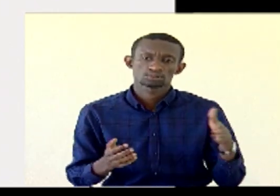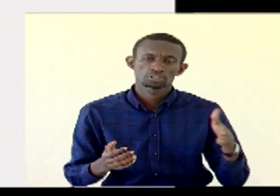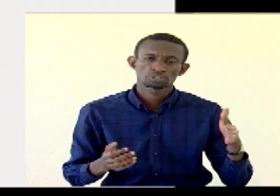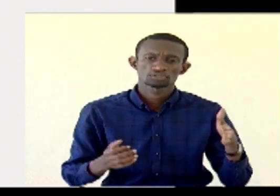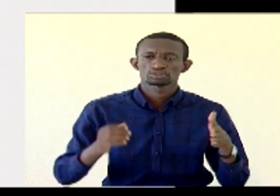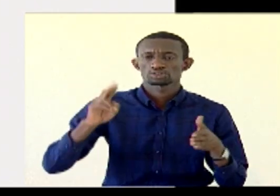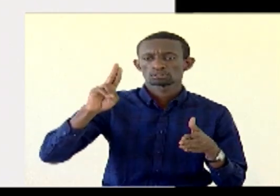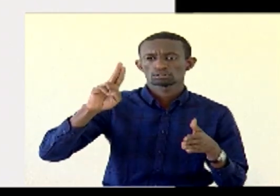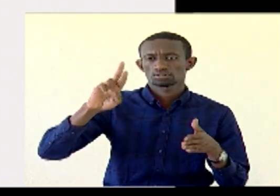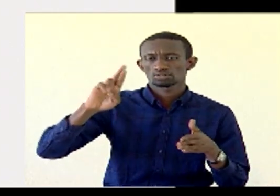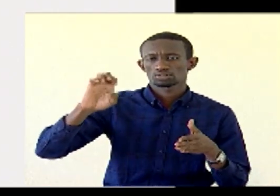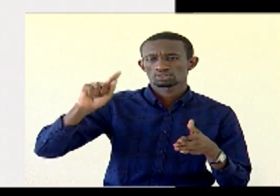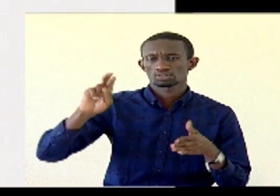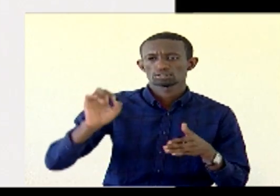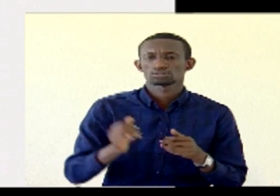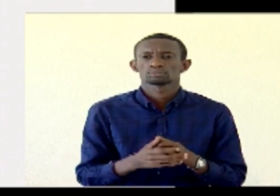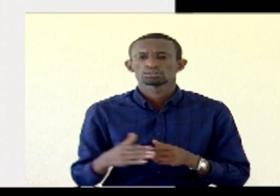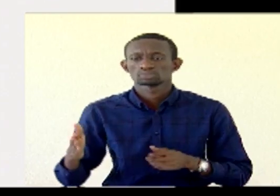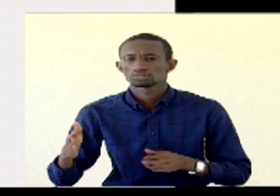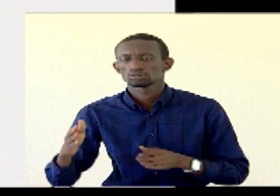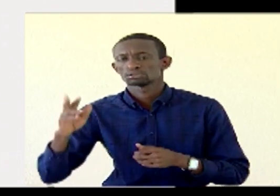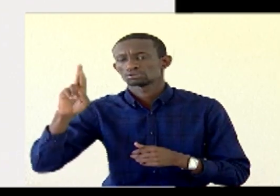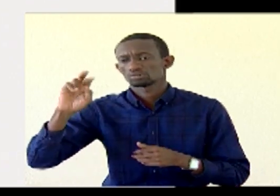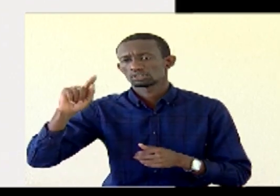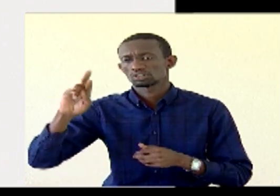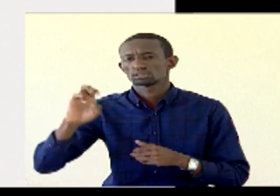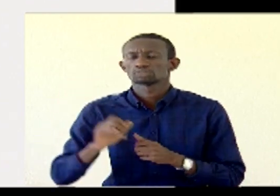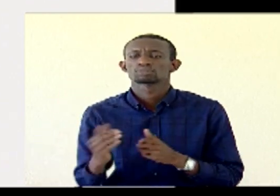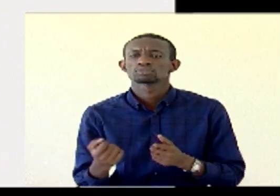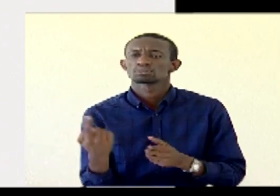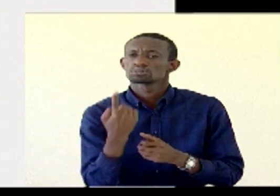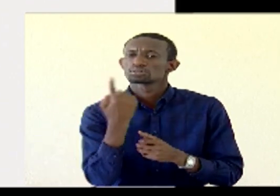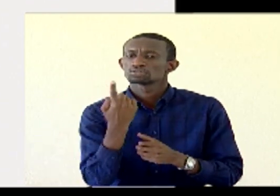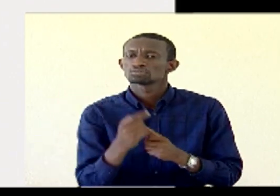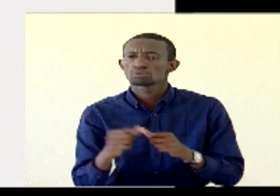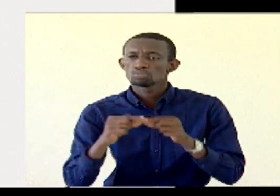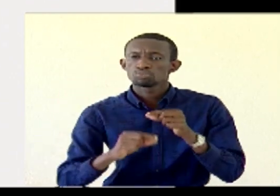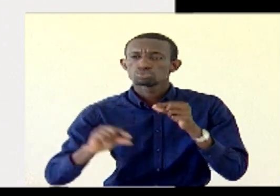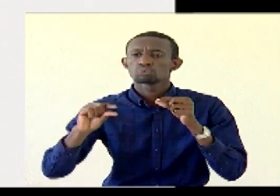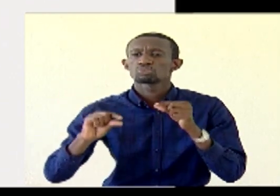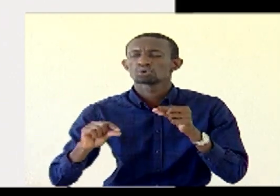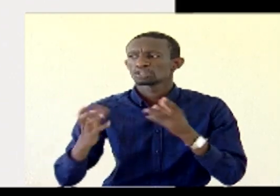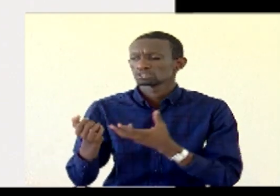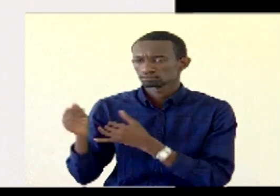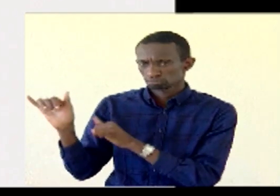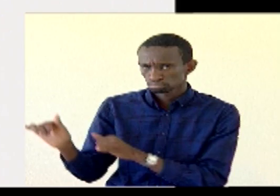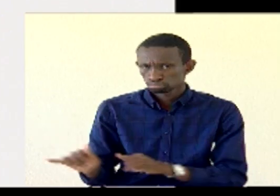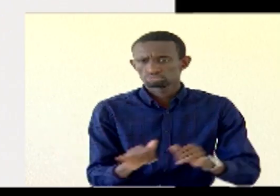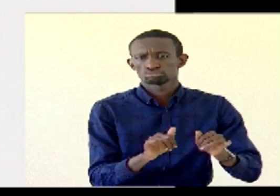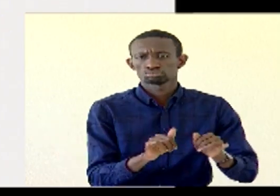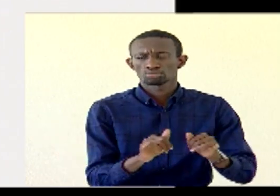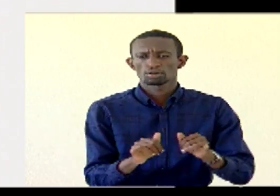sphincter muscles. And we have a single urethra that conducts urine from the urinary bladder